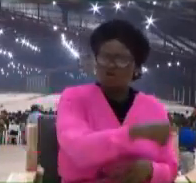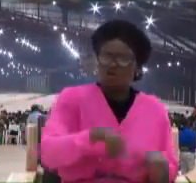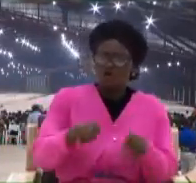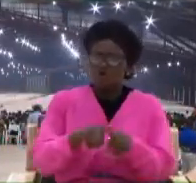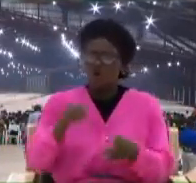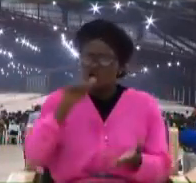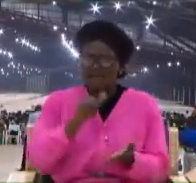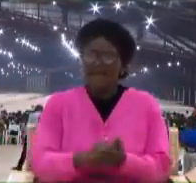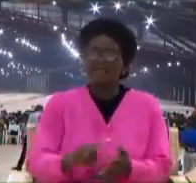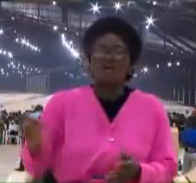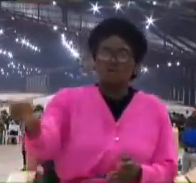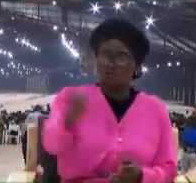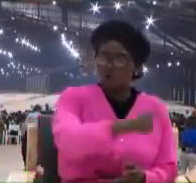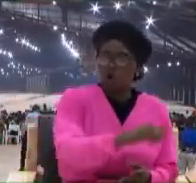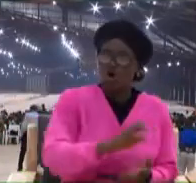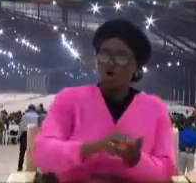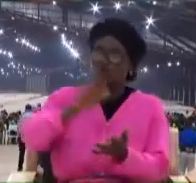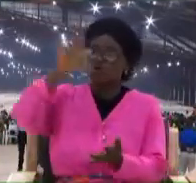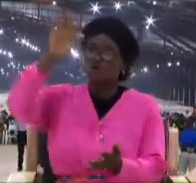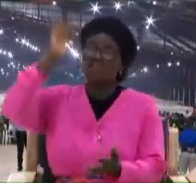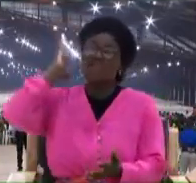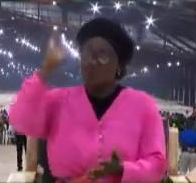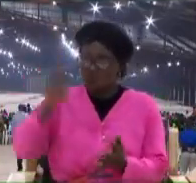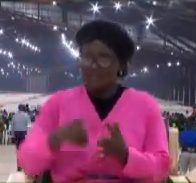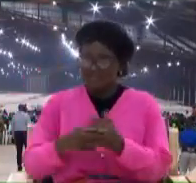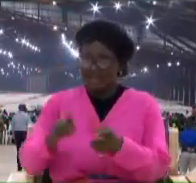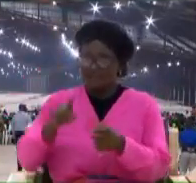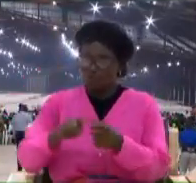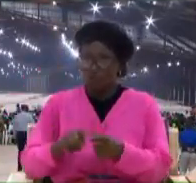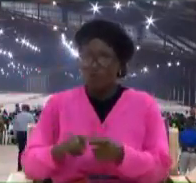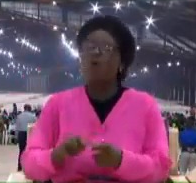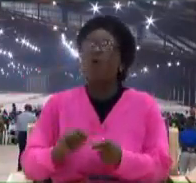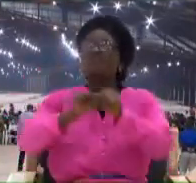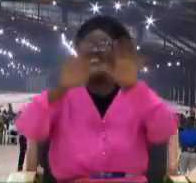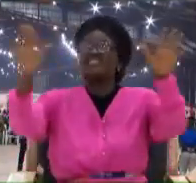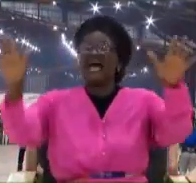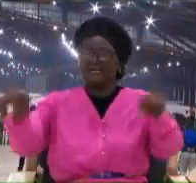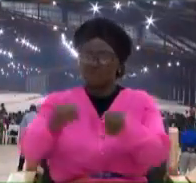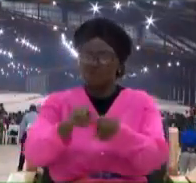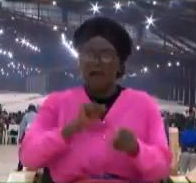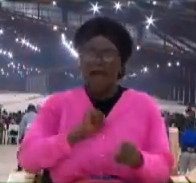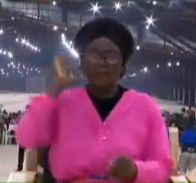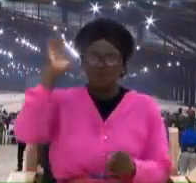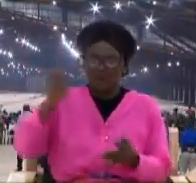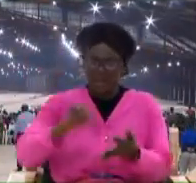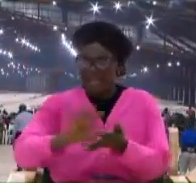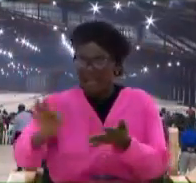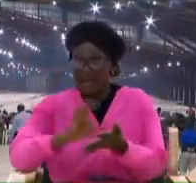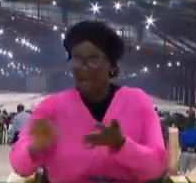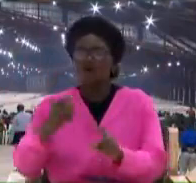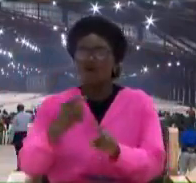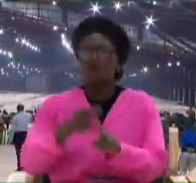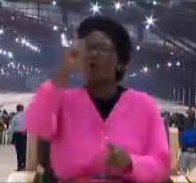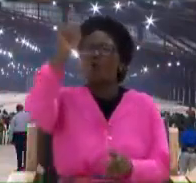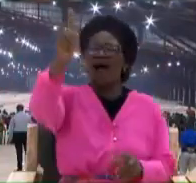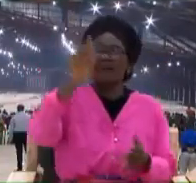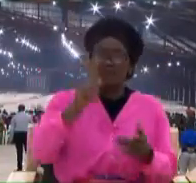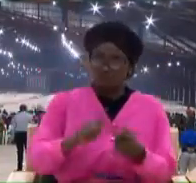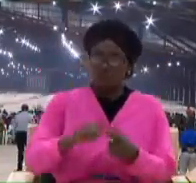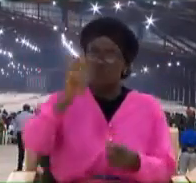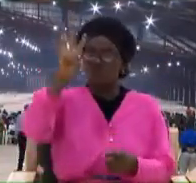count from 1 to 4. Before I say 4, If you want to surrender your life to